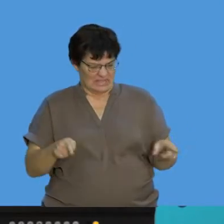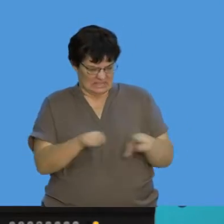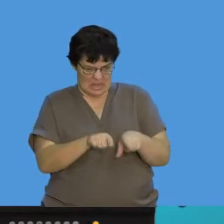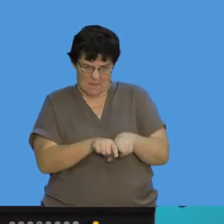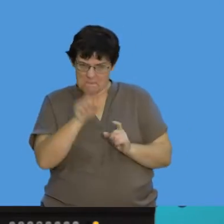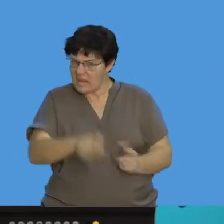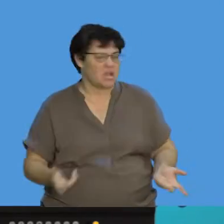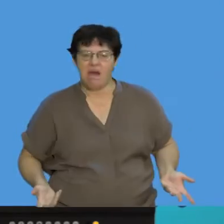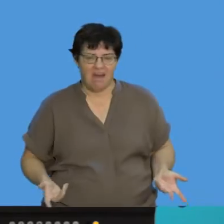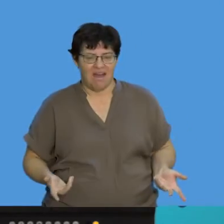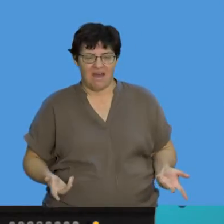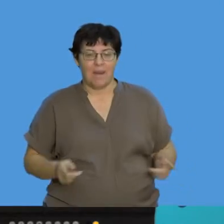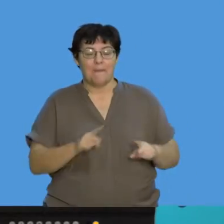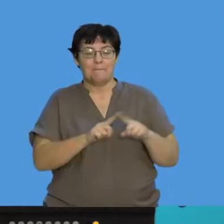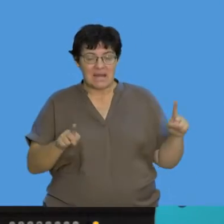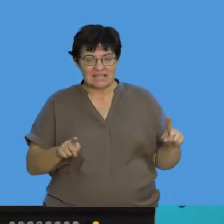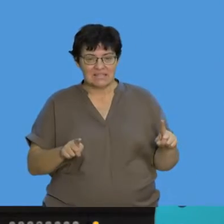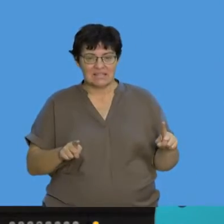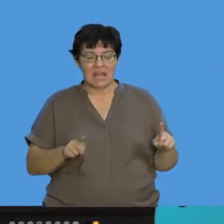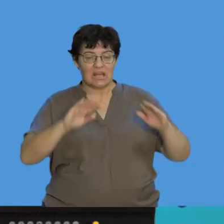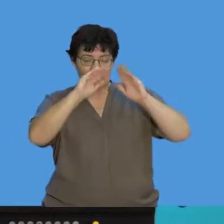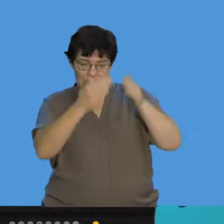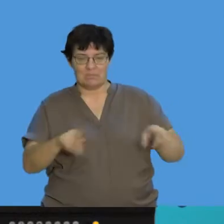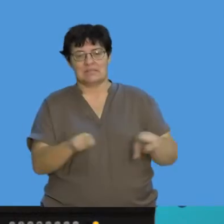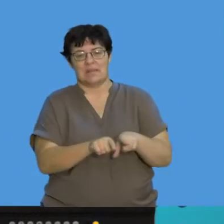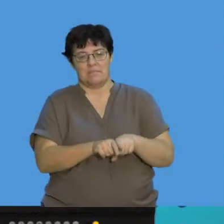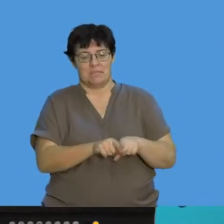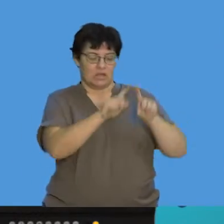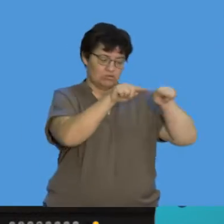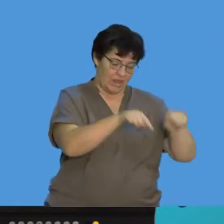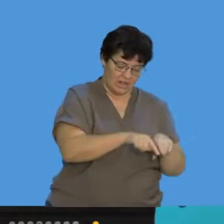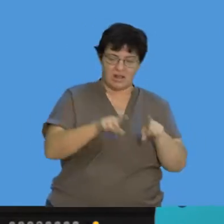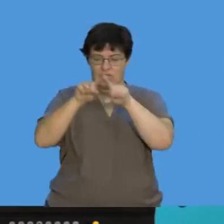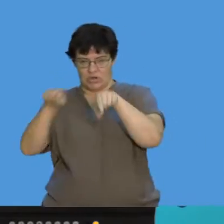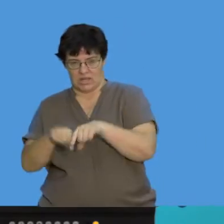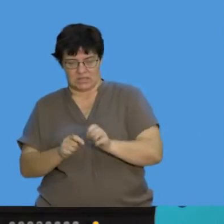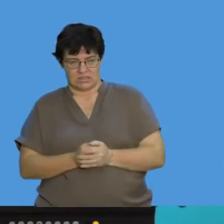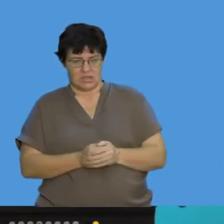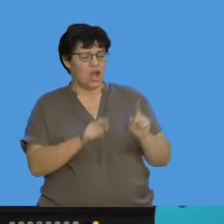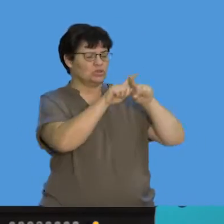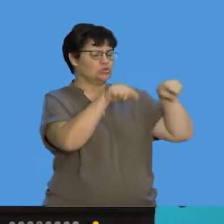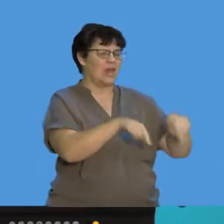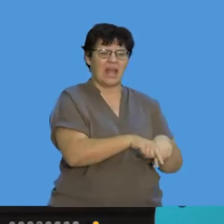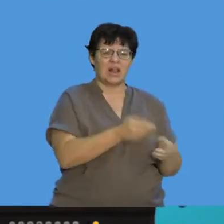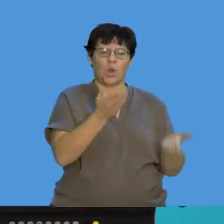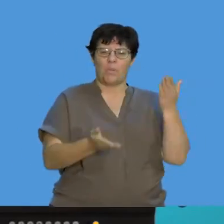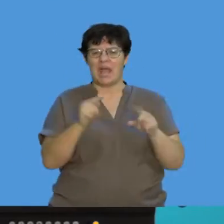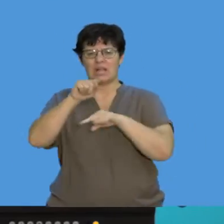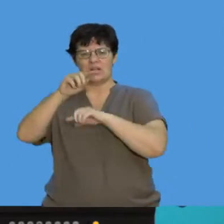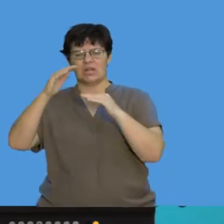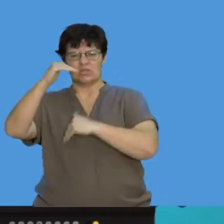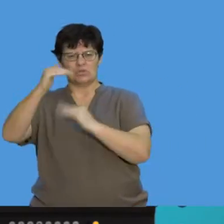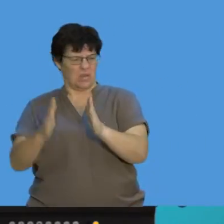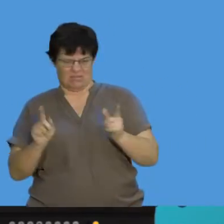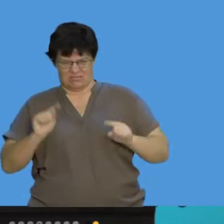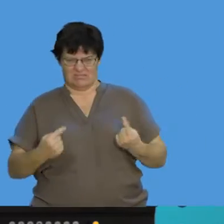No, as long as it's the same category of shapes, triangle and a triangle, because you can't compare a triangle and a square and